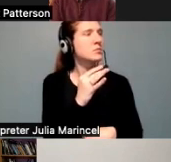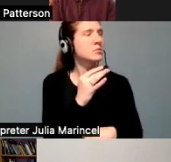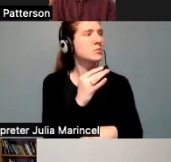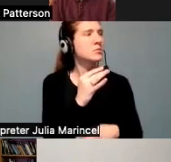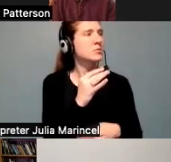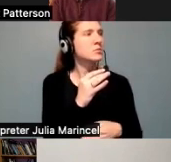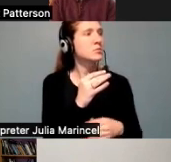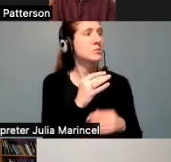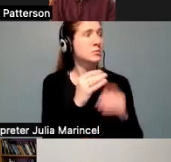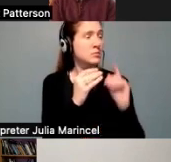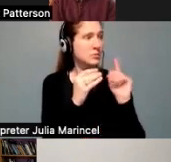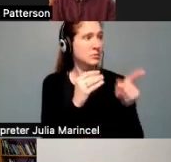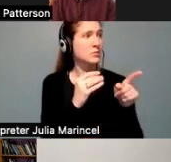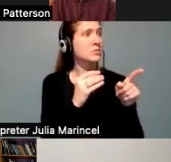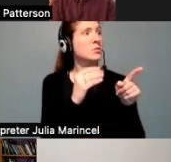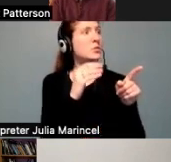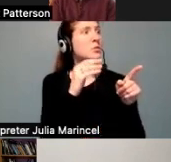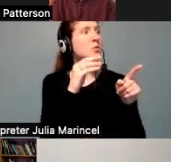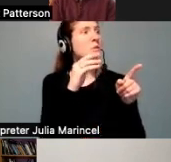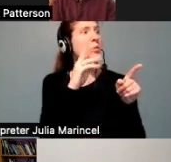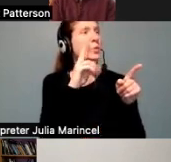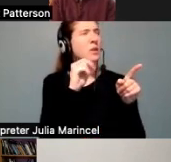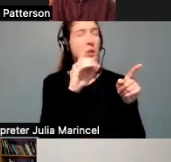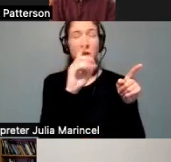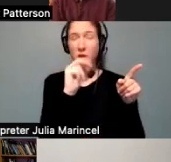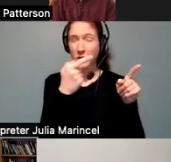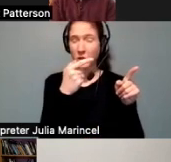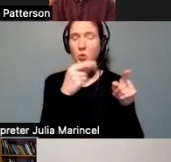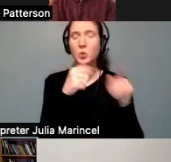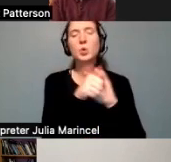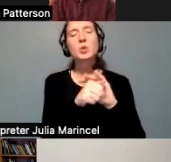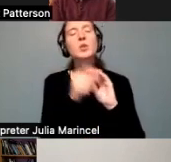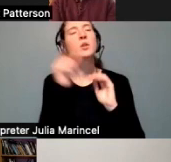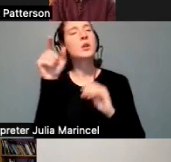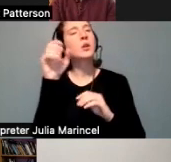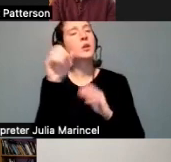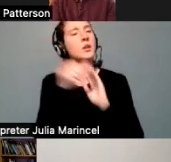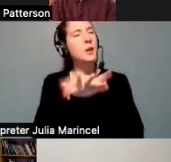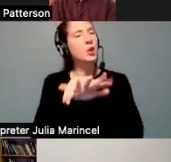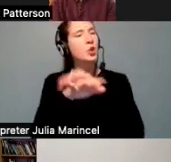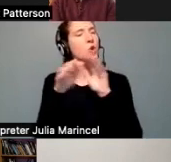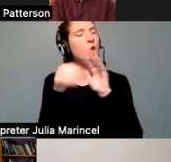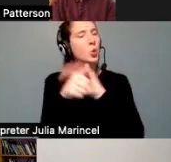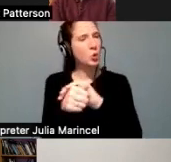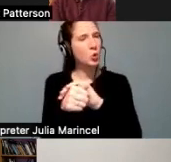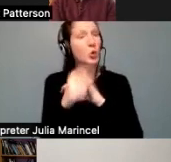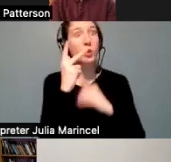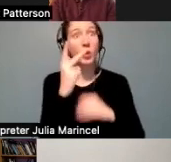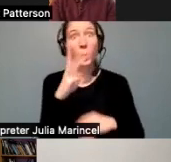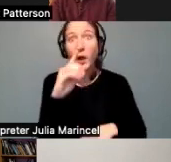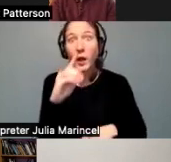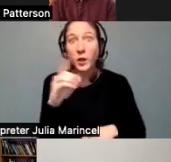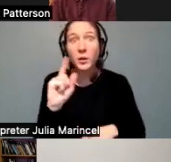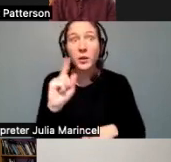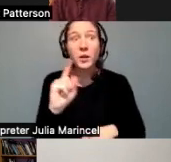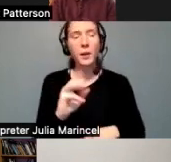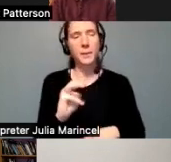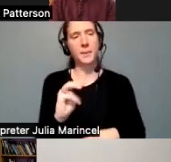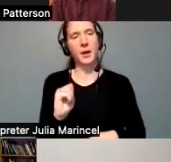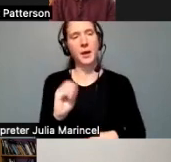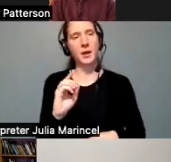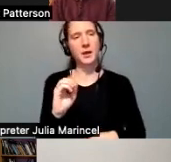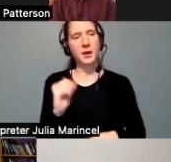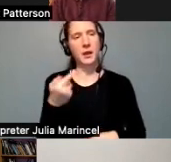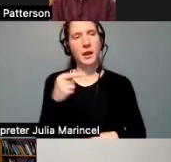tortoise, and the right one is a spider tortoise, and those are tortoises that I saw in the wild in Madagascar when Oh, I was. wow.